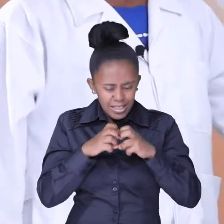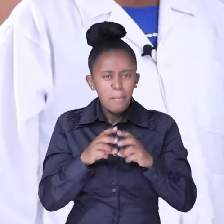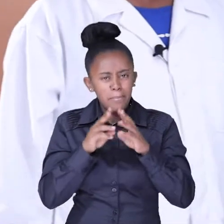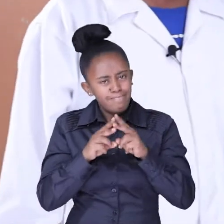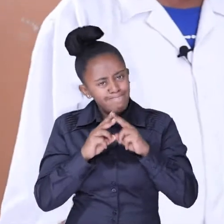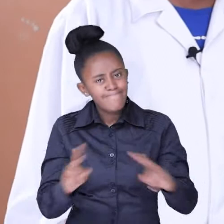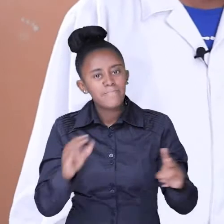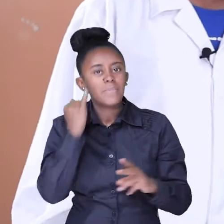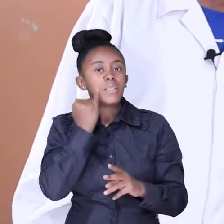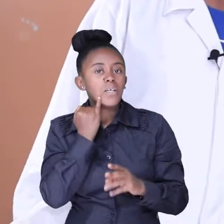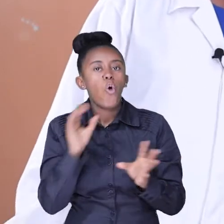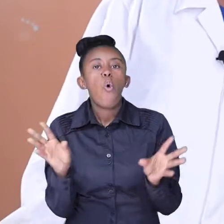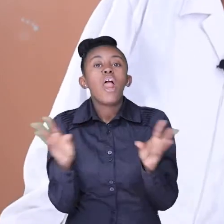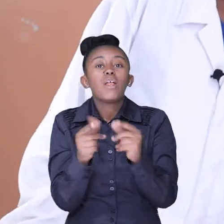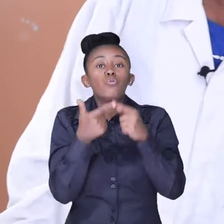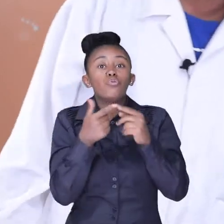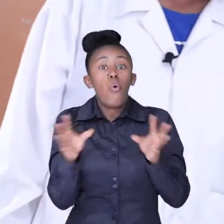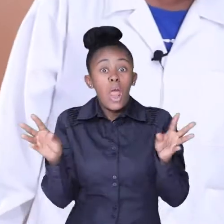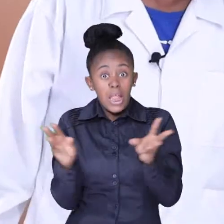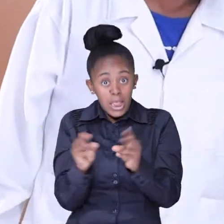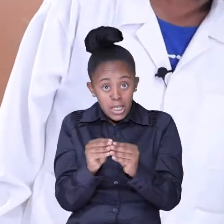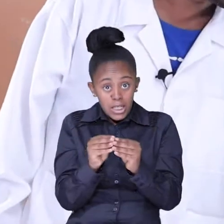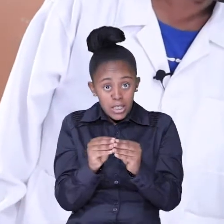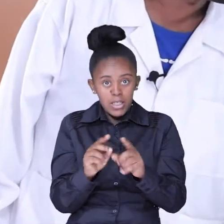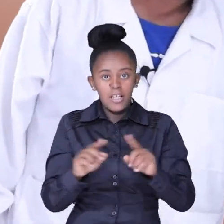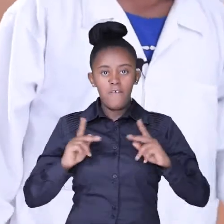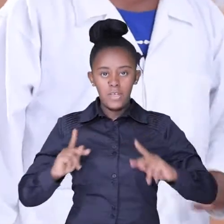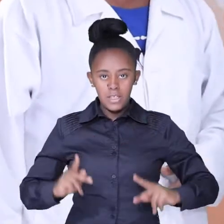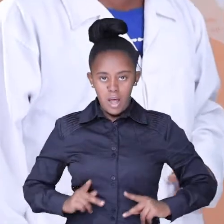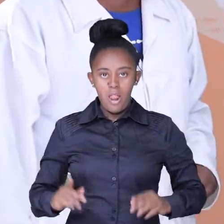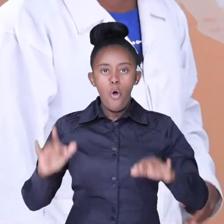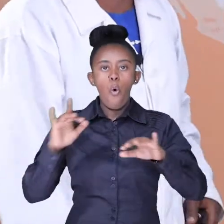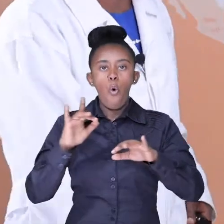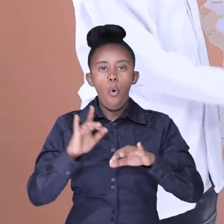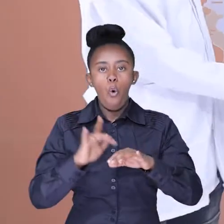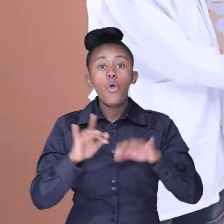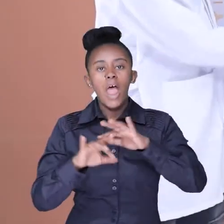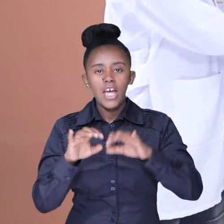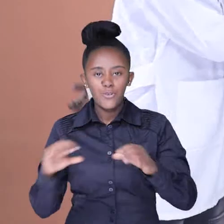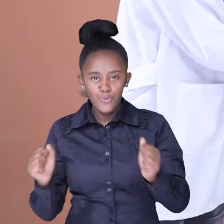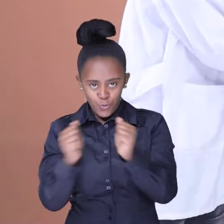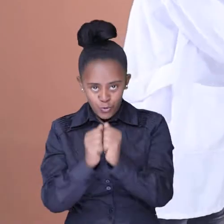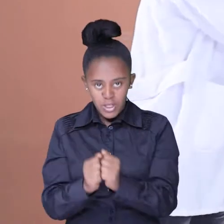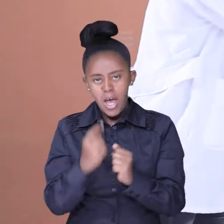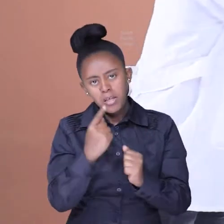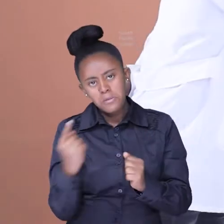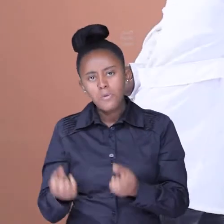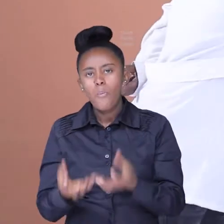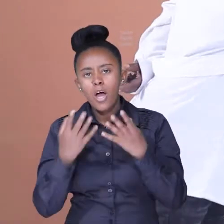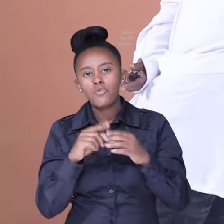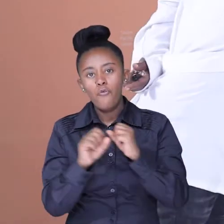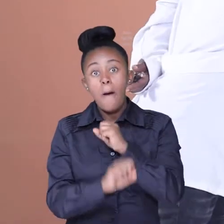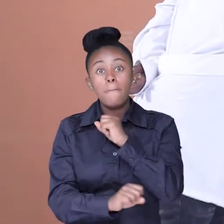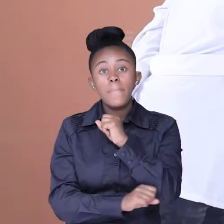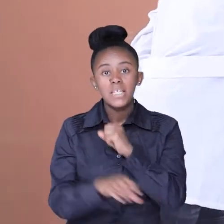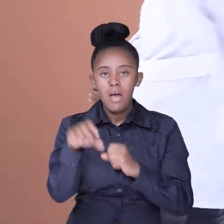the collector must be arranged so as to be in physical contact with and surround as much of the base